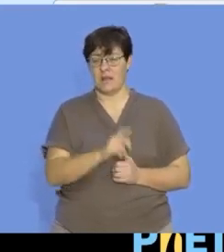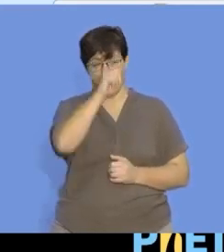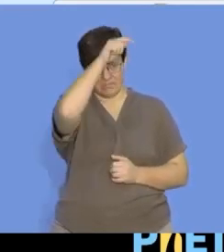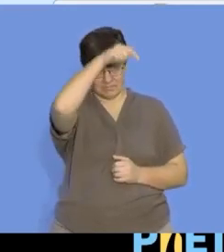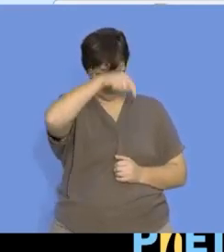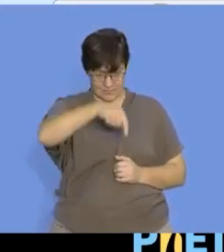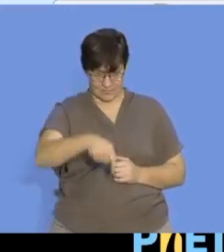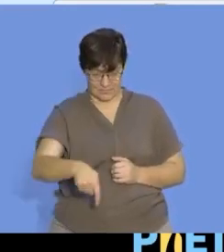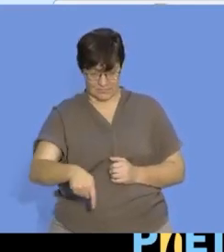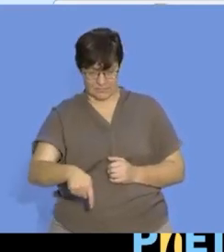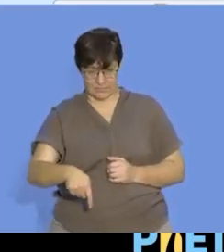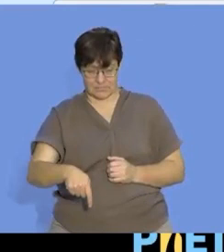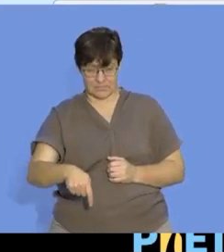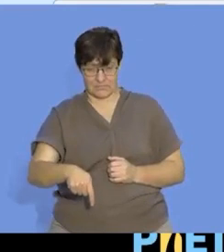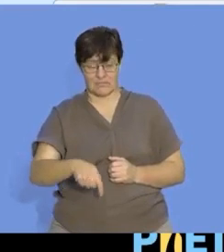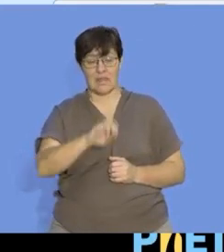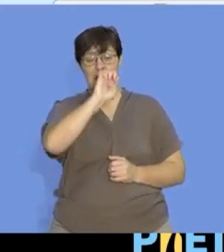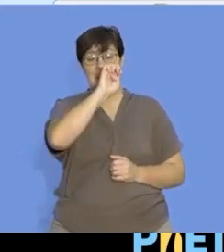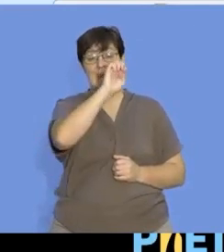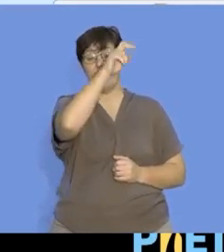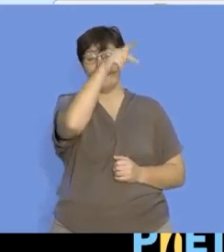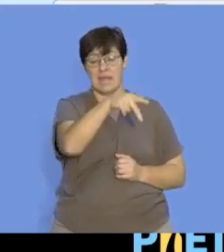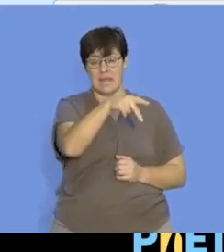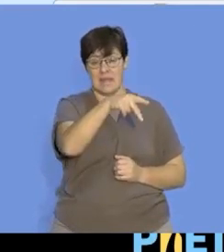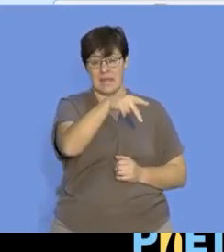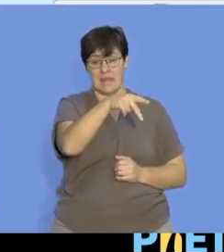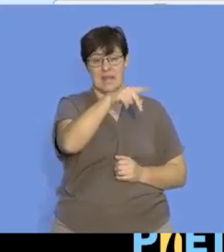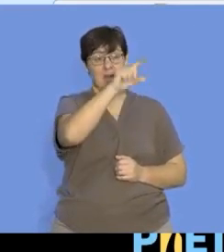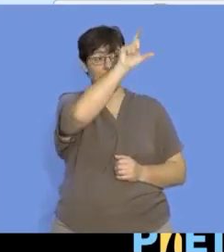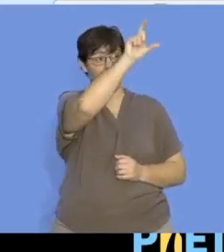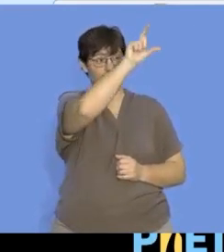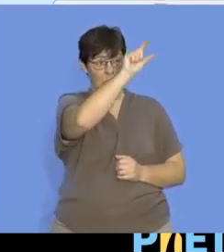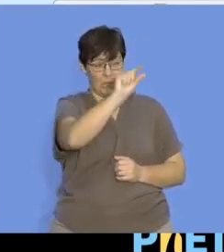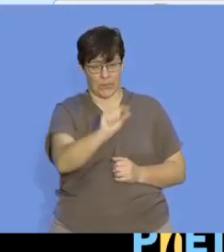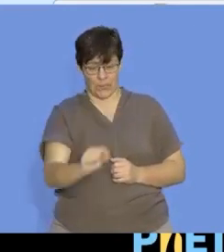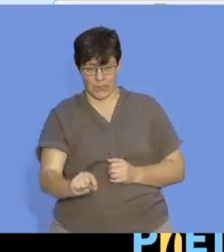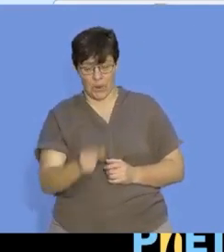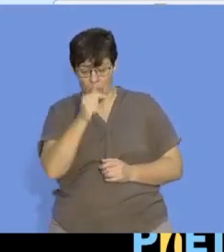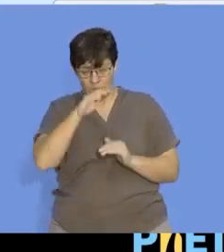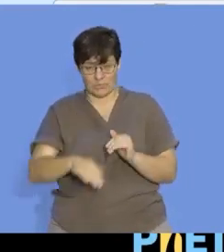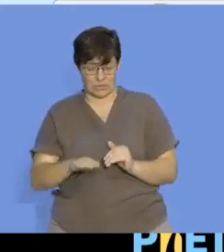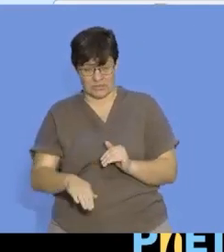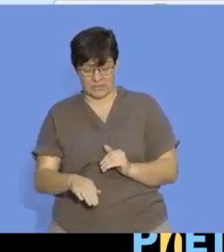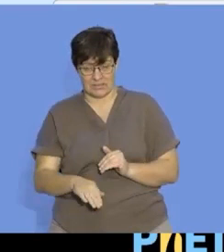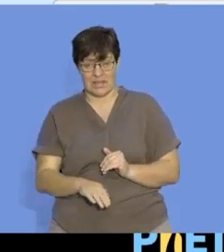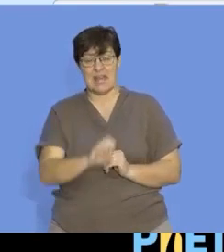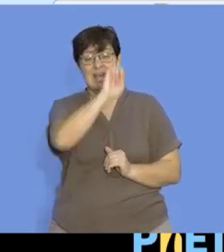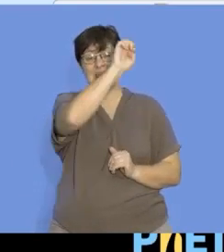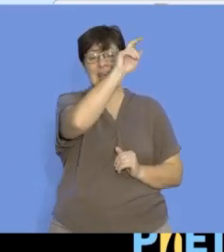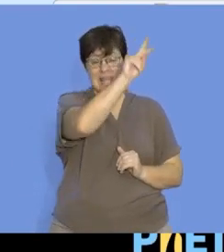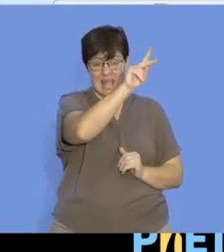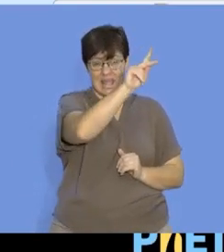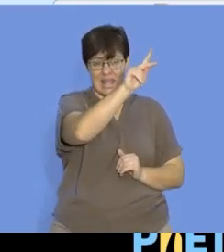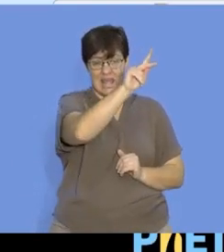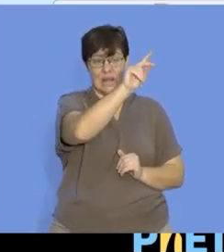the bottom, potential energy is almost zero because it's almost at the bottom. Kinetic energy is very